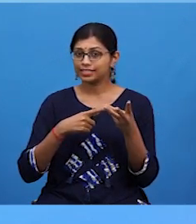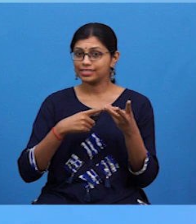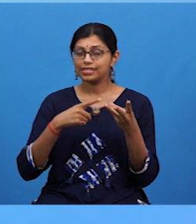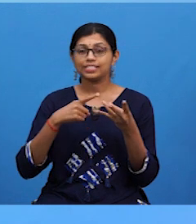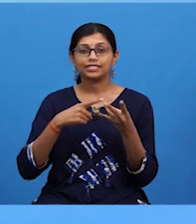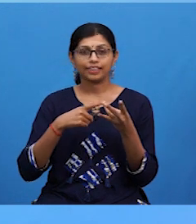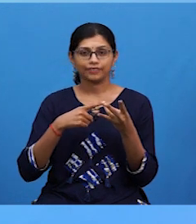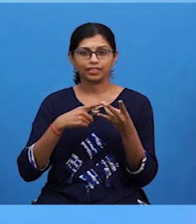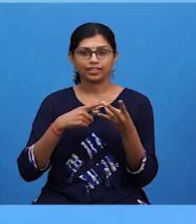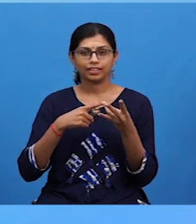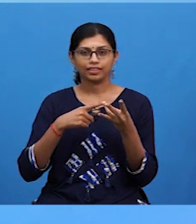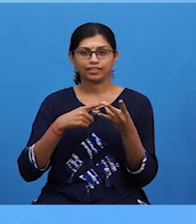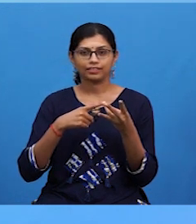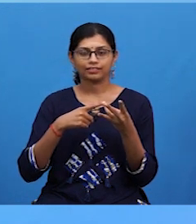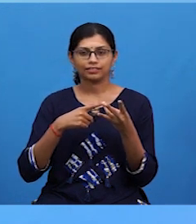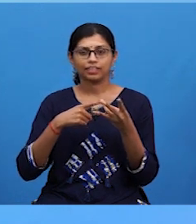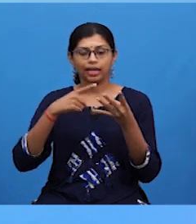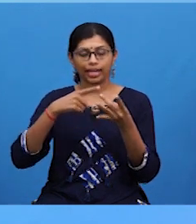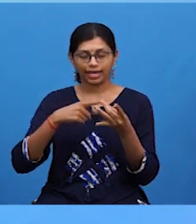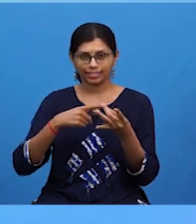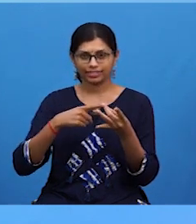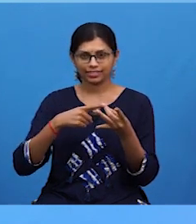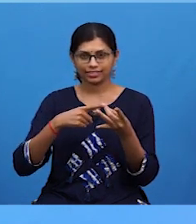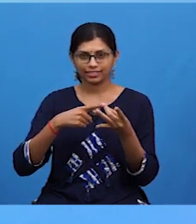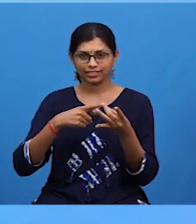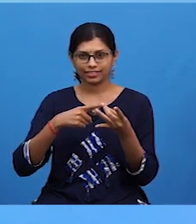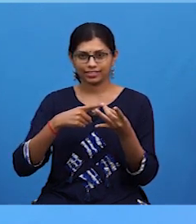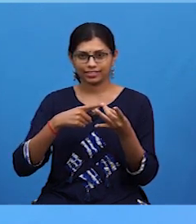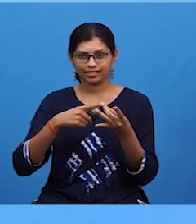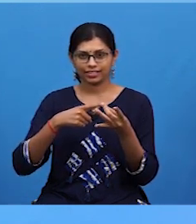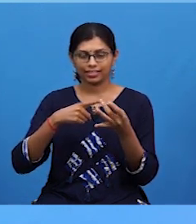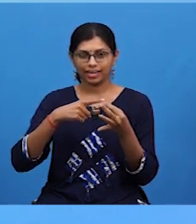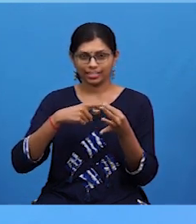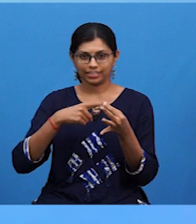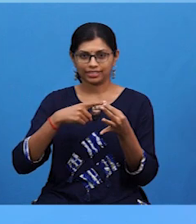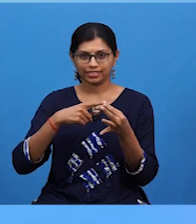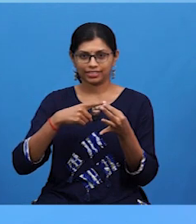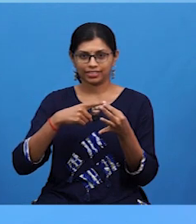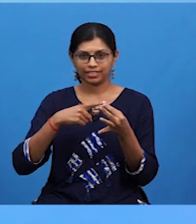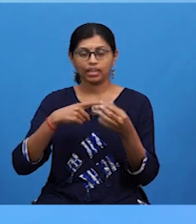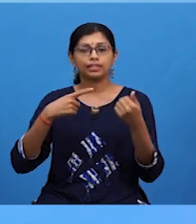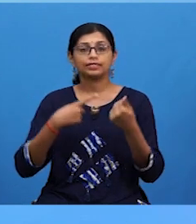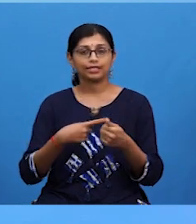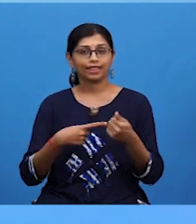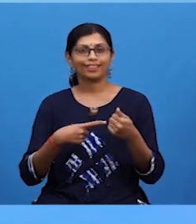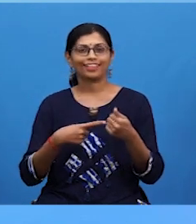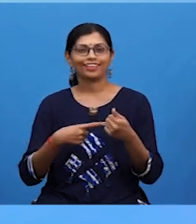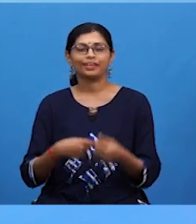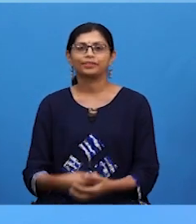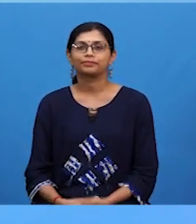sixth, seventh, 8, 9,